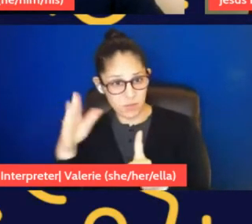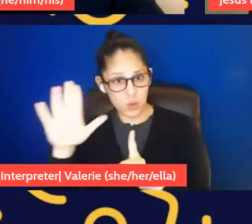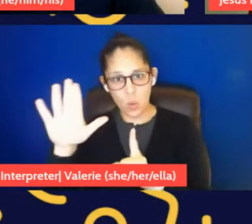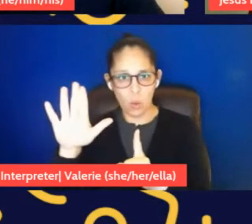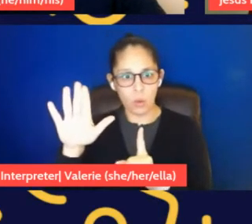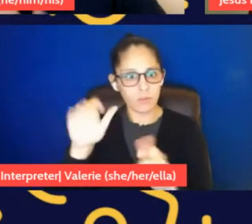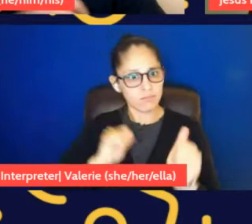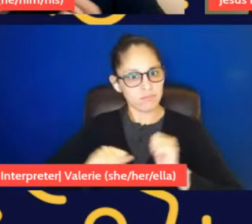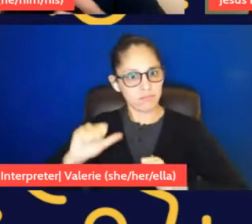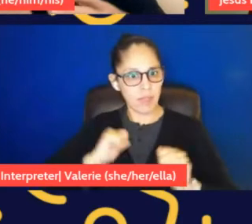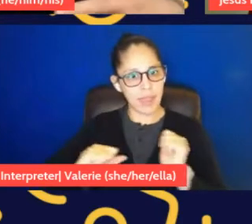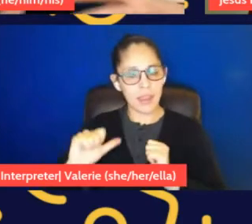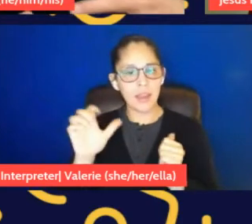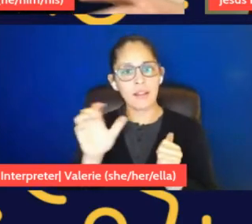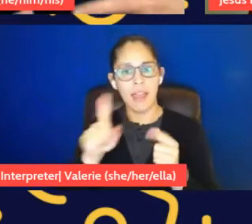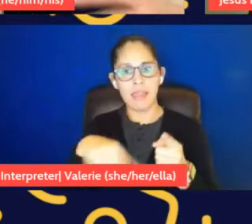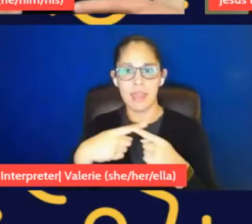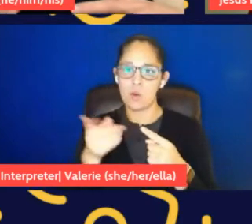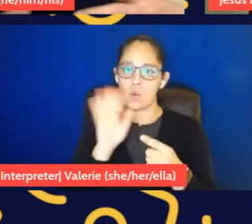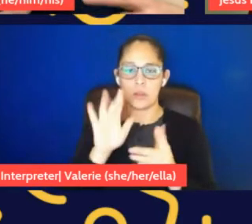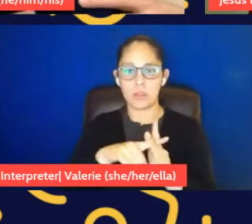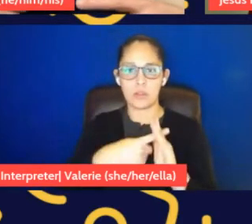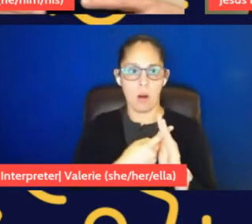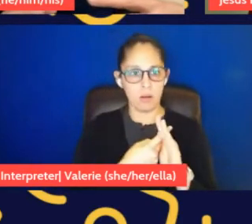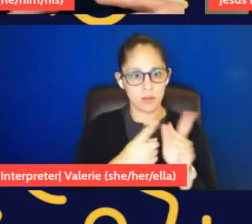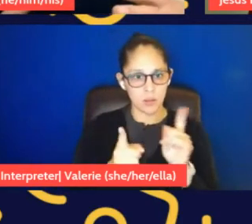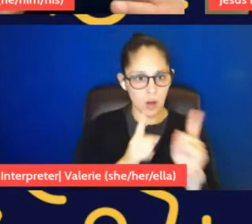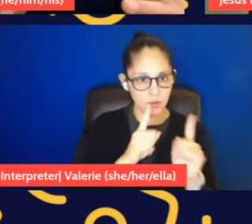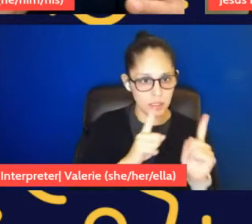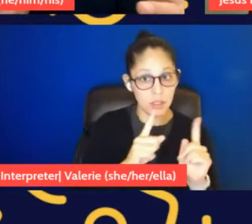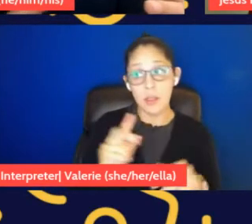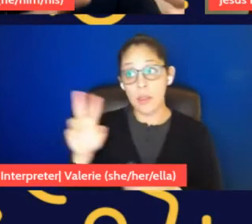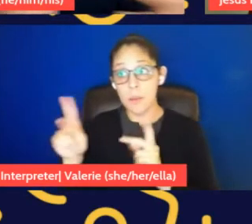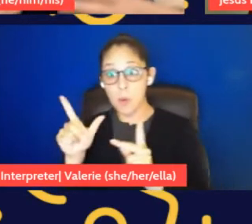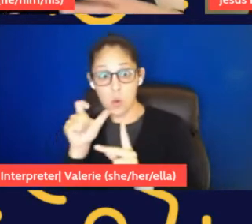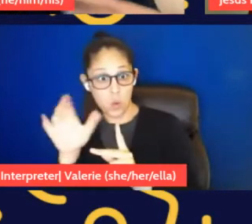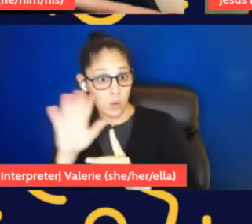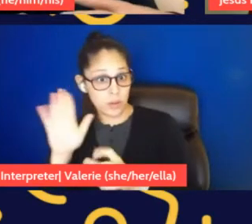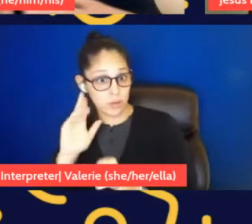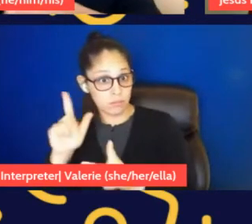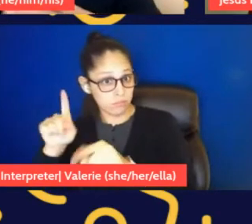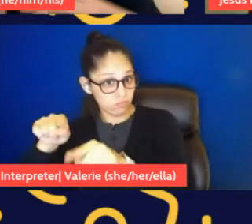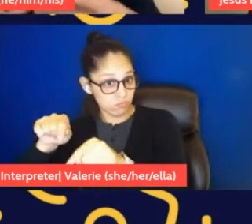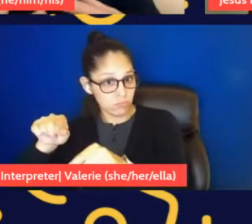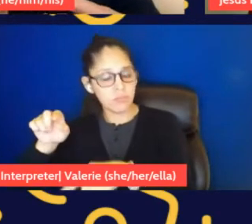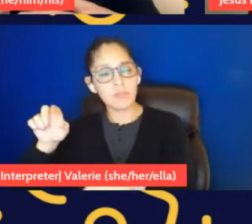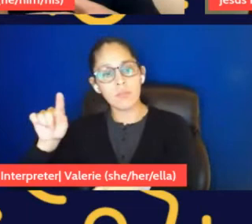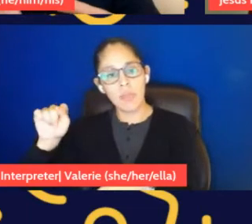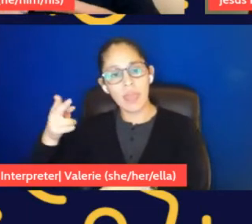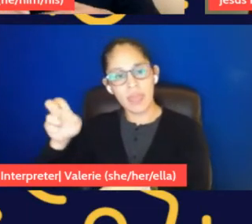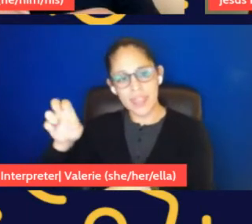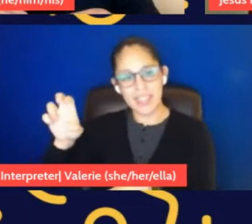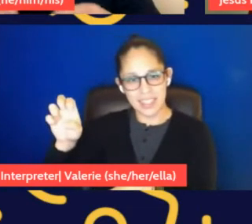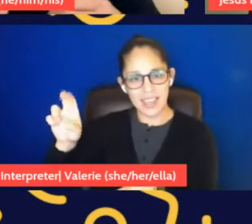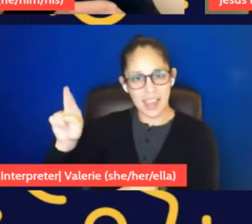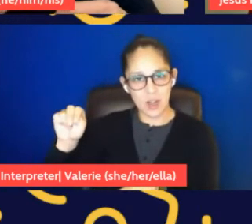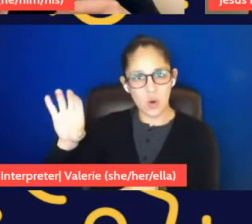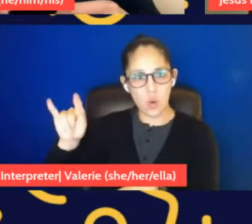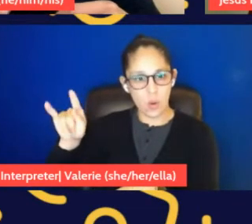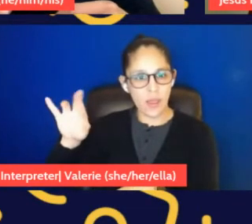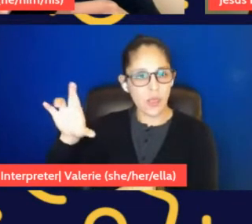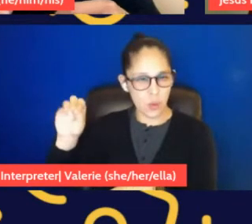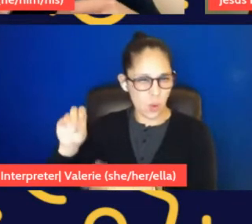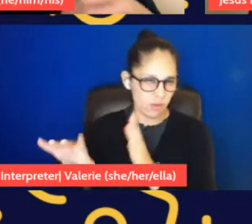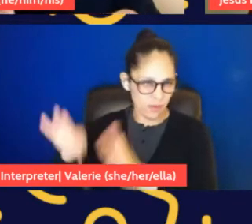this conversation. Those folks attending the Encuentro have, there are other sessions that are all about talking about a